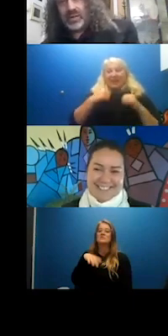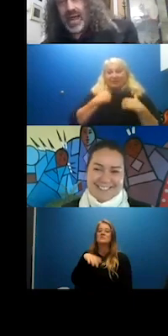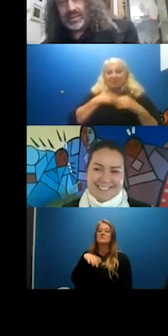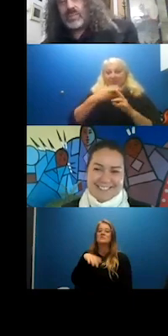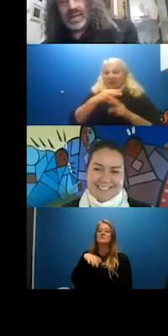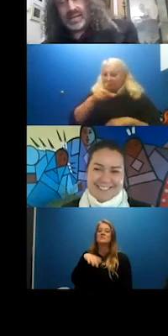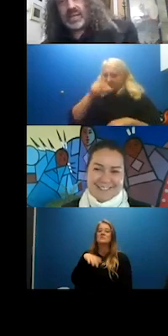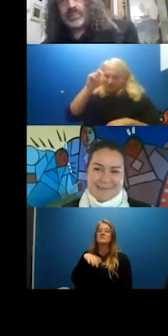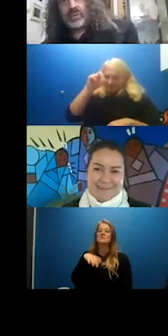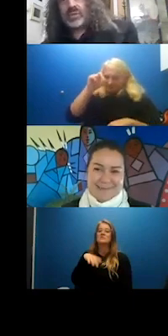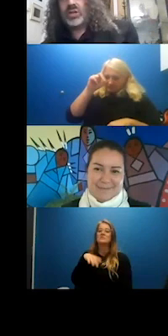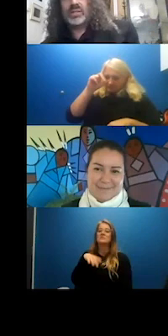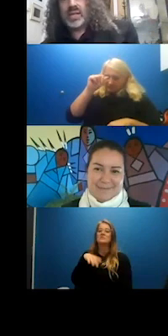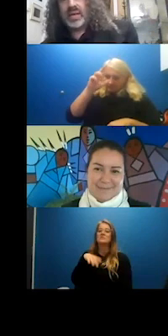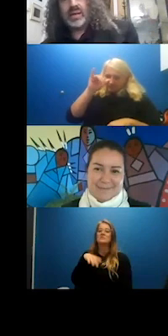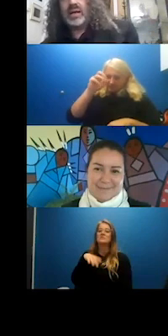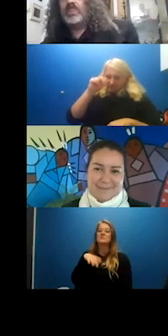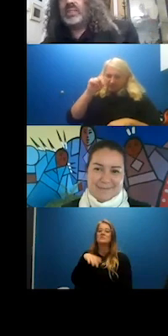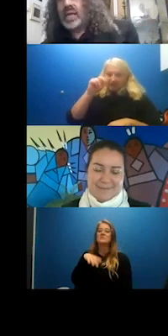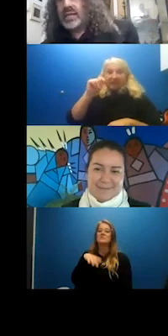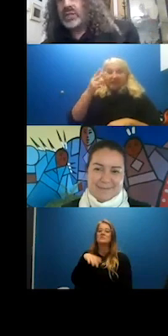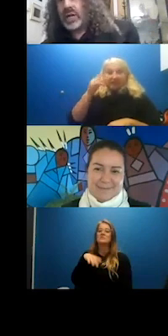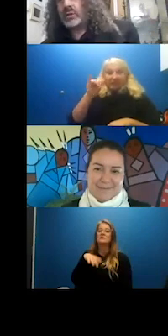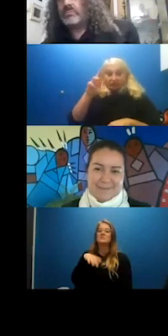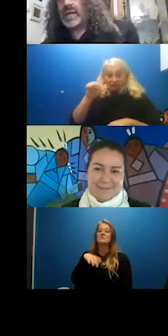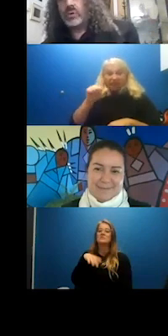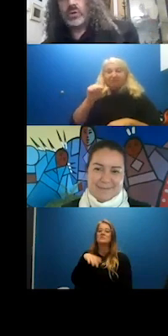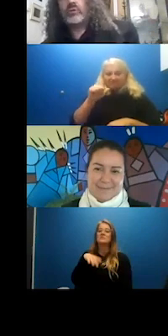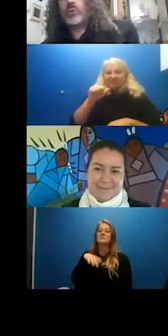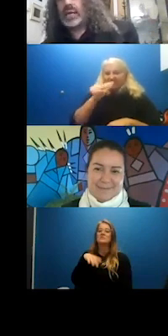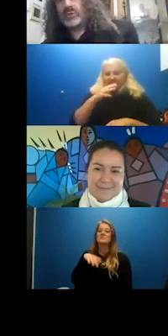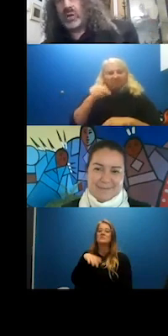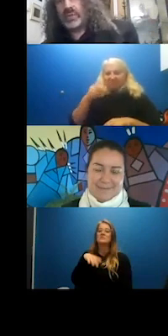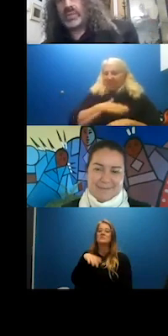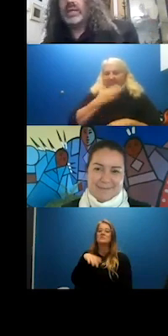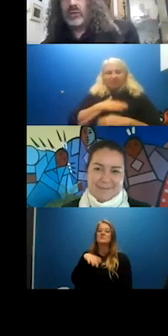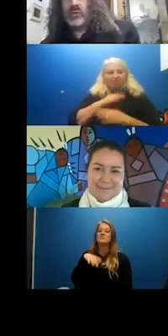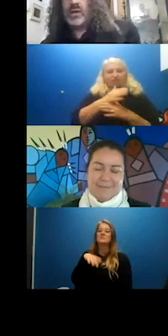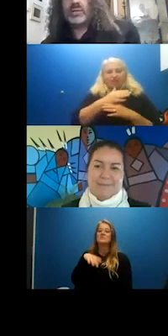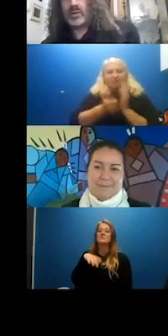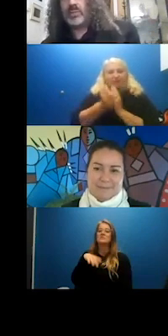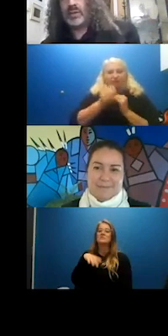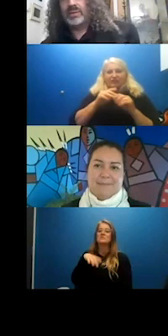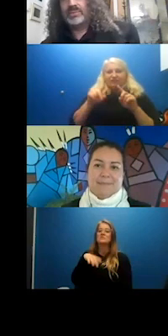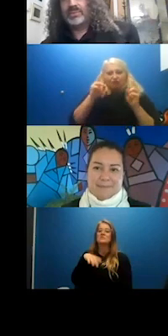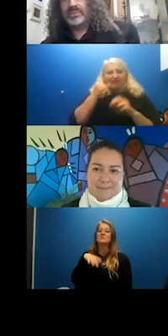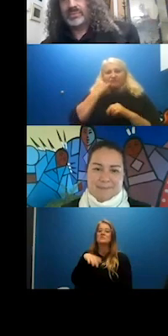Darien at my last name, thira.ca. I'd be delighted to share manuals on a variety of topics if you make contact with